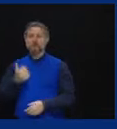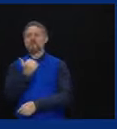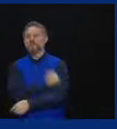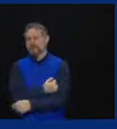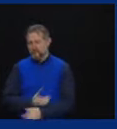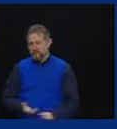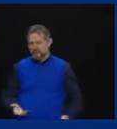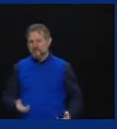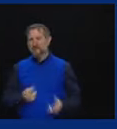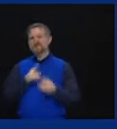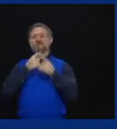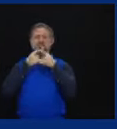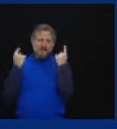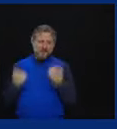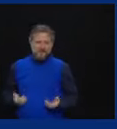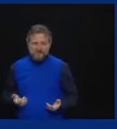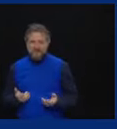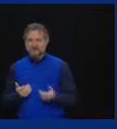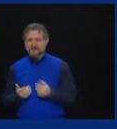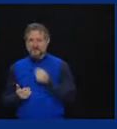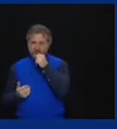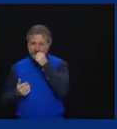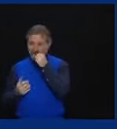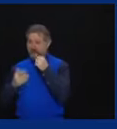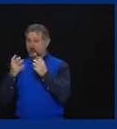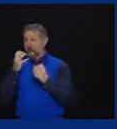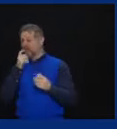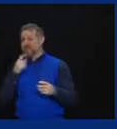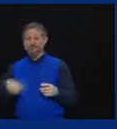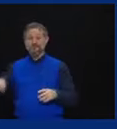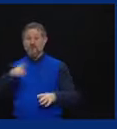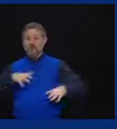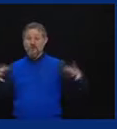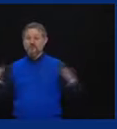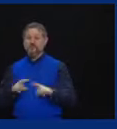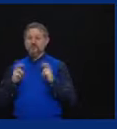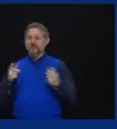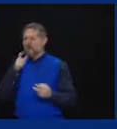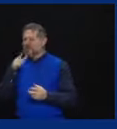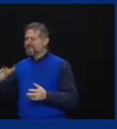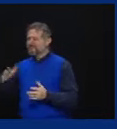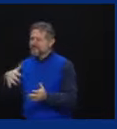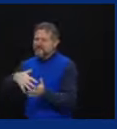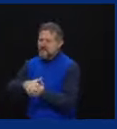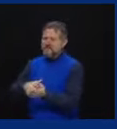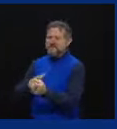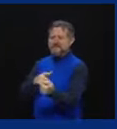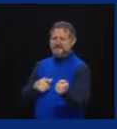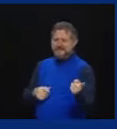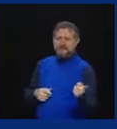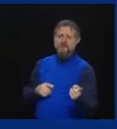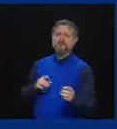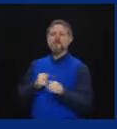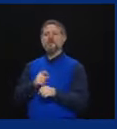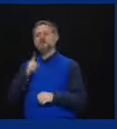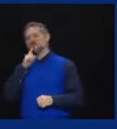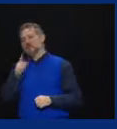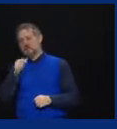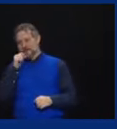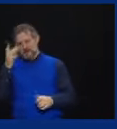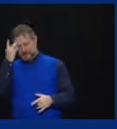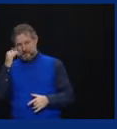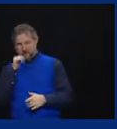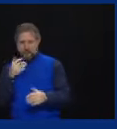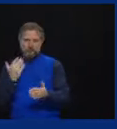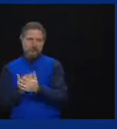thinking about who's at your dinner table, think of the most vulnerable person, and can you live with the guilt if something you did made them sick? So let's be smart